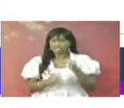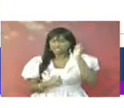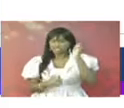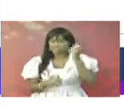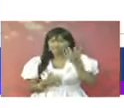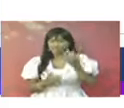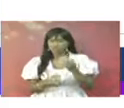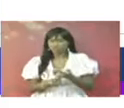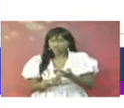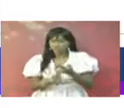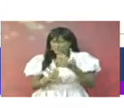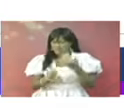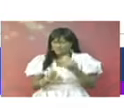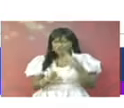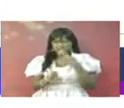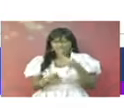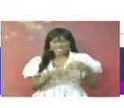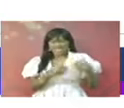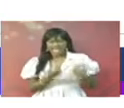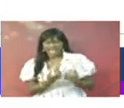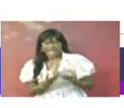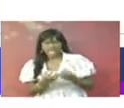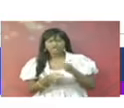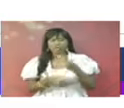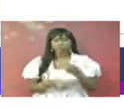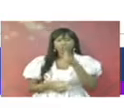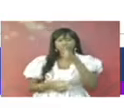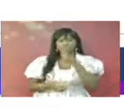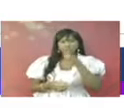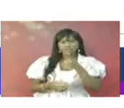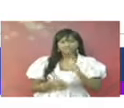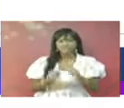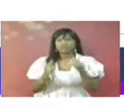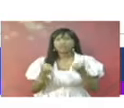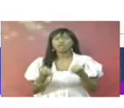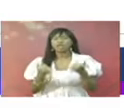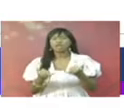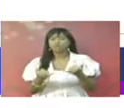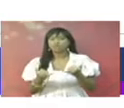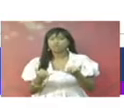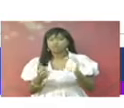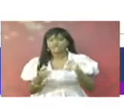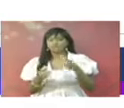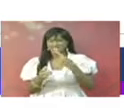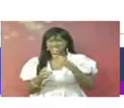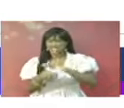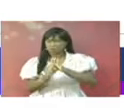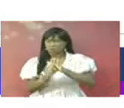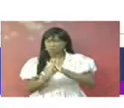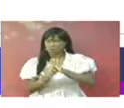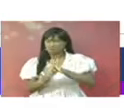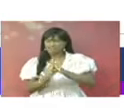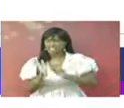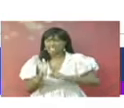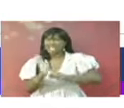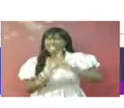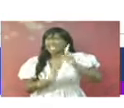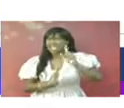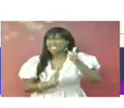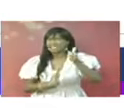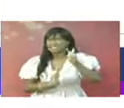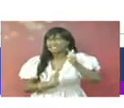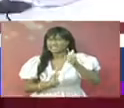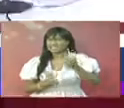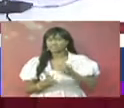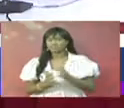say, cardiovascular illness or diabetes? And number two question is, Mr. Douglas,